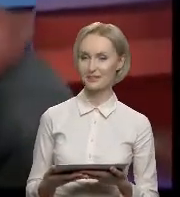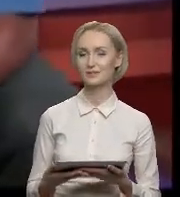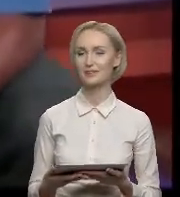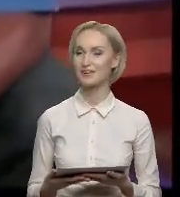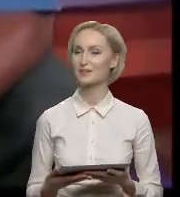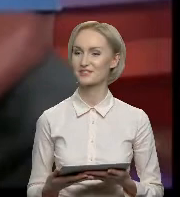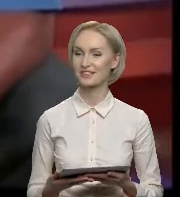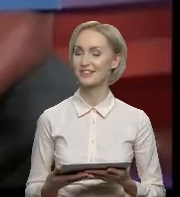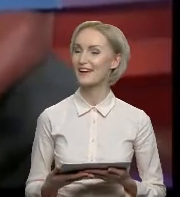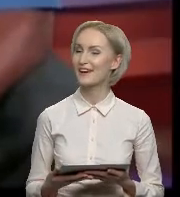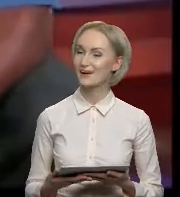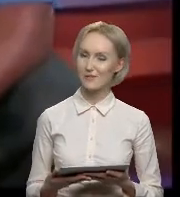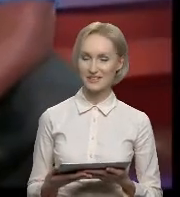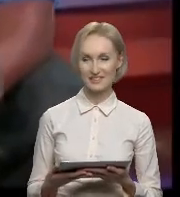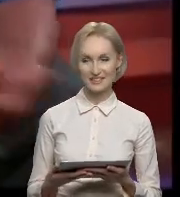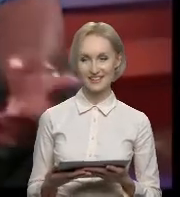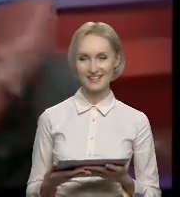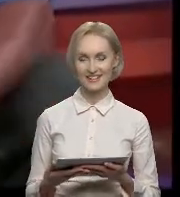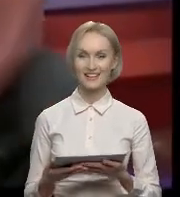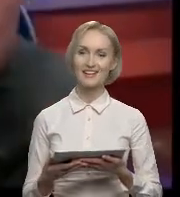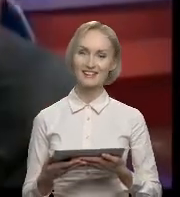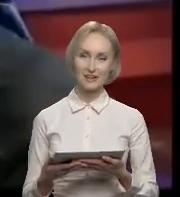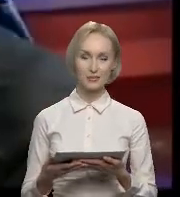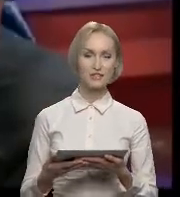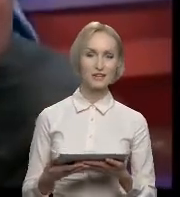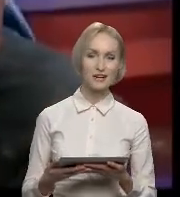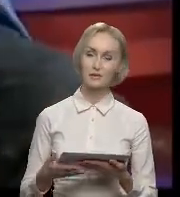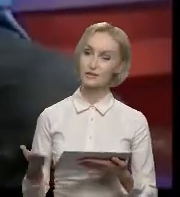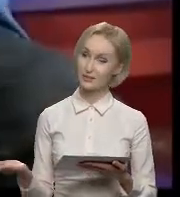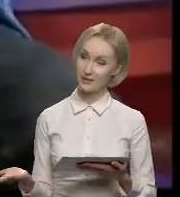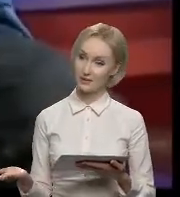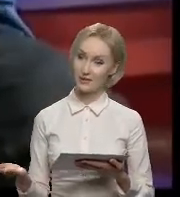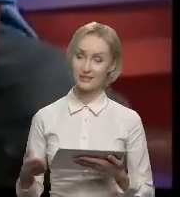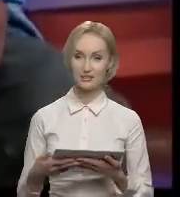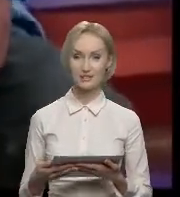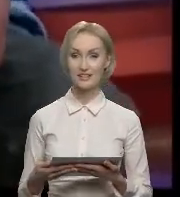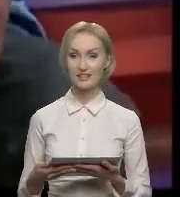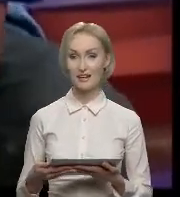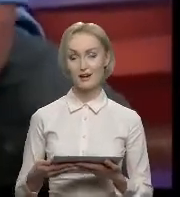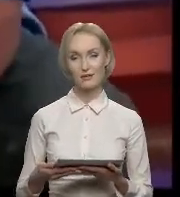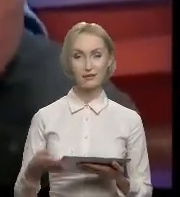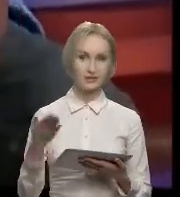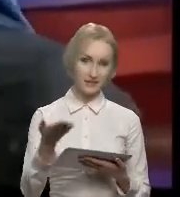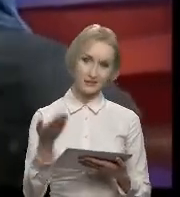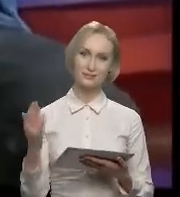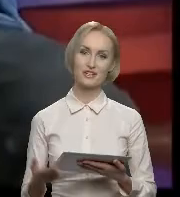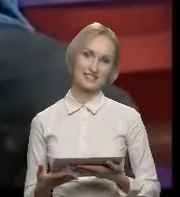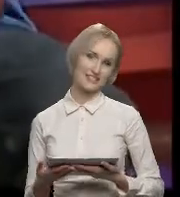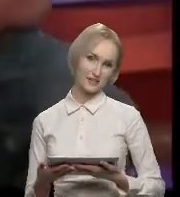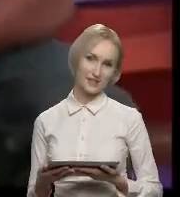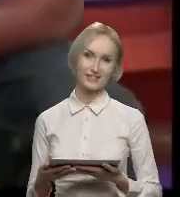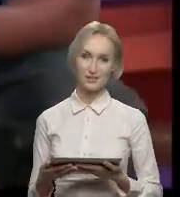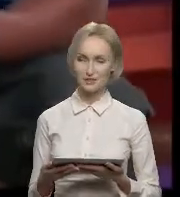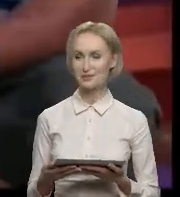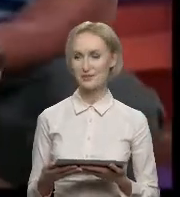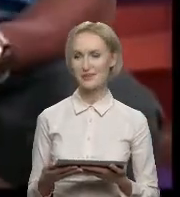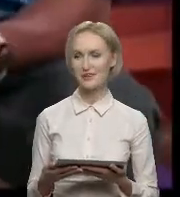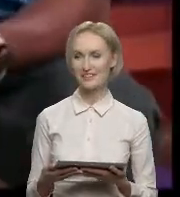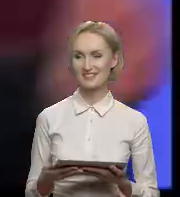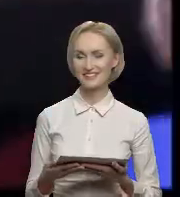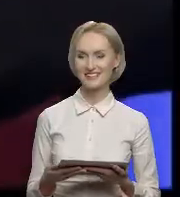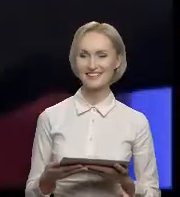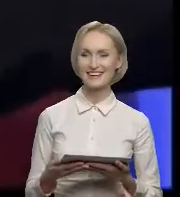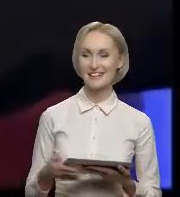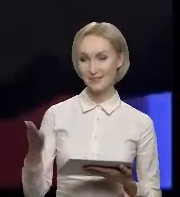much of anything. You need to do a 360 degree turn. Change. You've been there. All that, taking care of it, changing diapers, doing what I can.